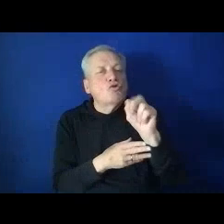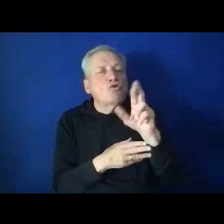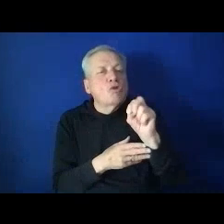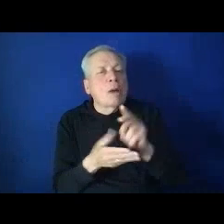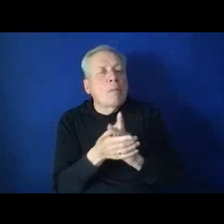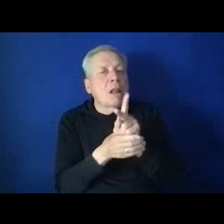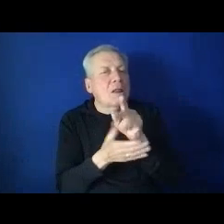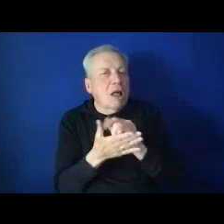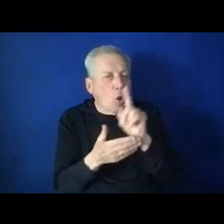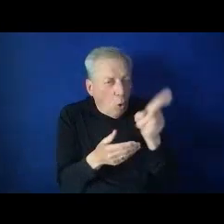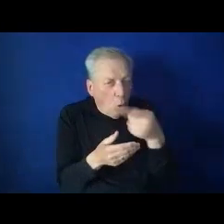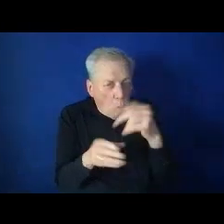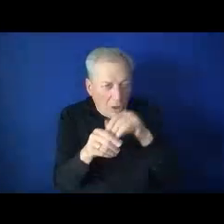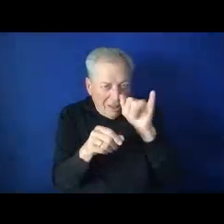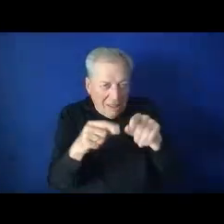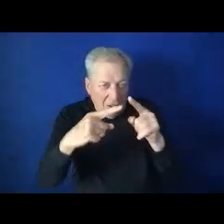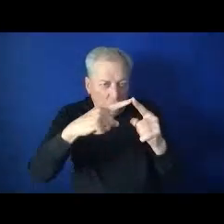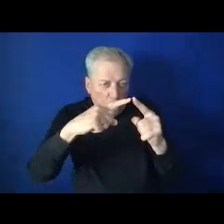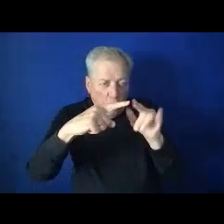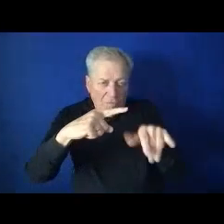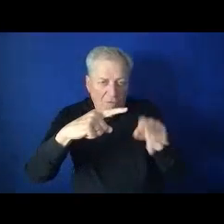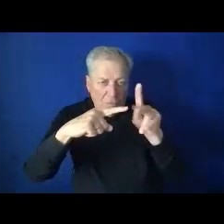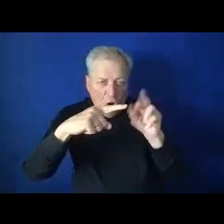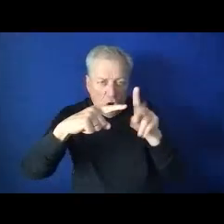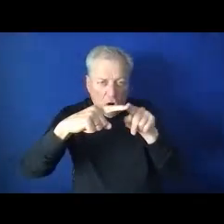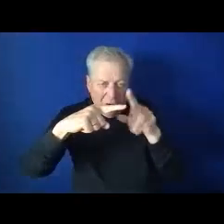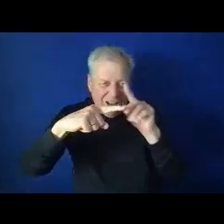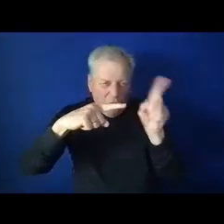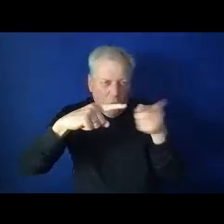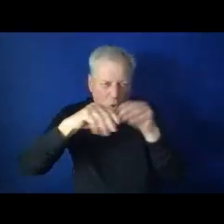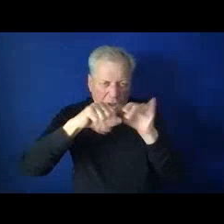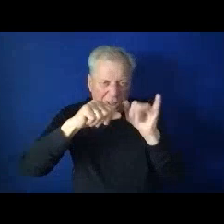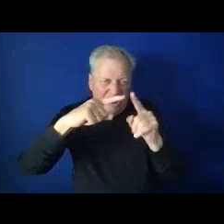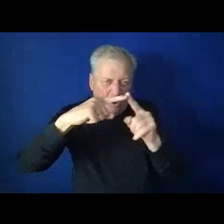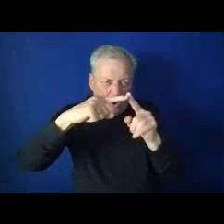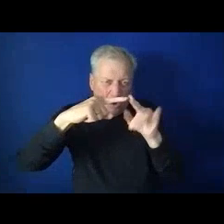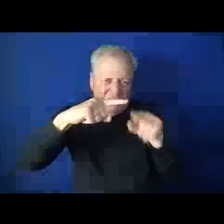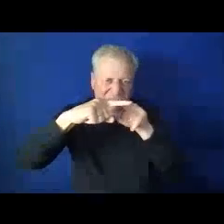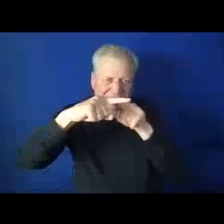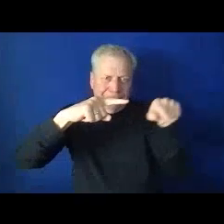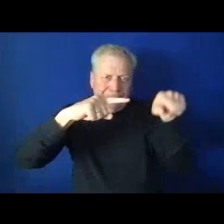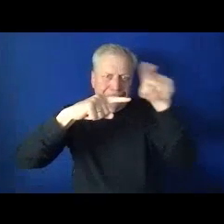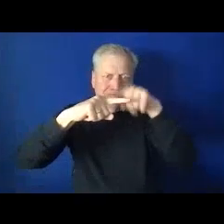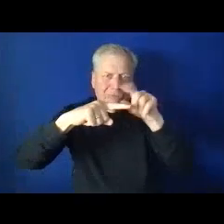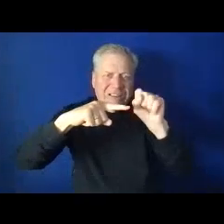only in that corner of the park and also only in that corner of the state.